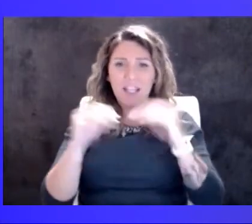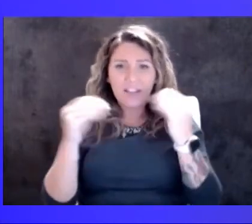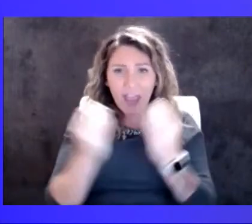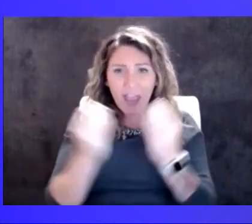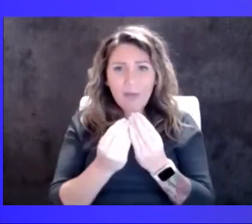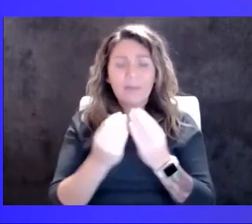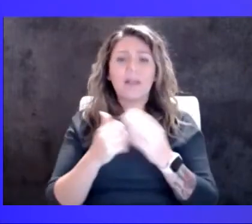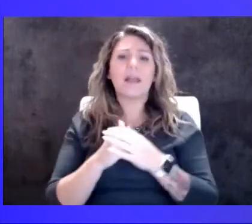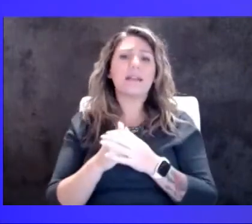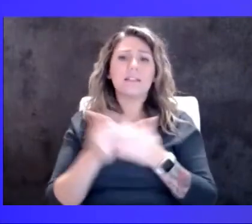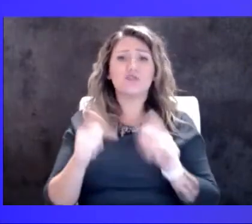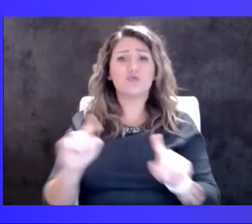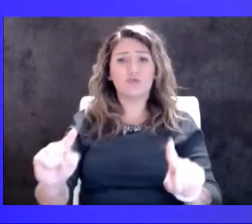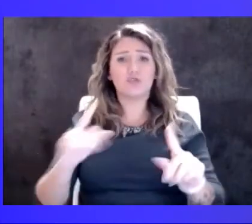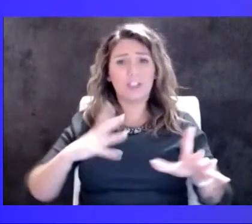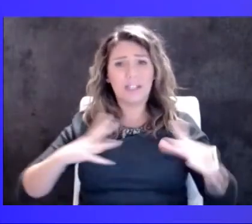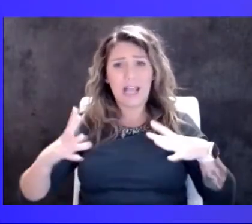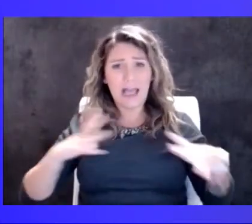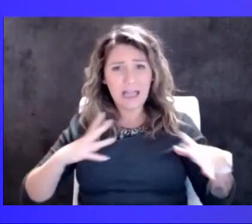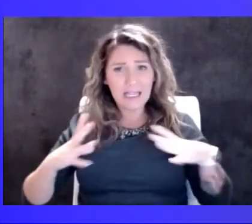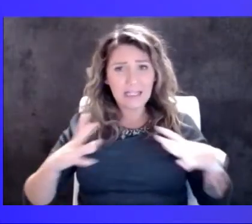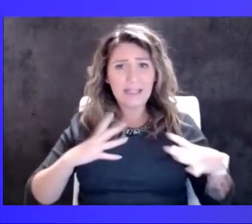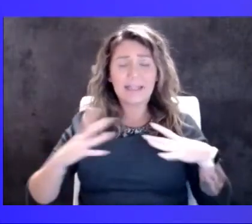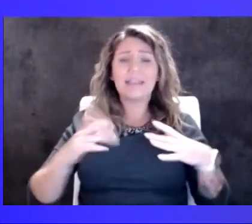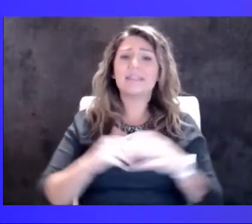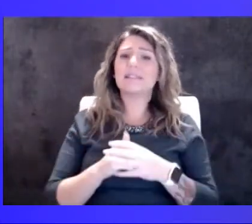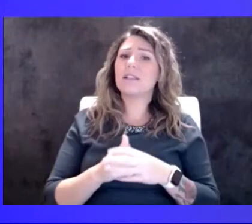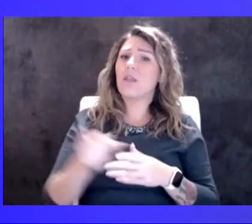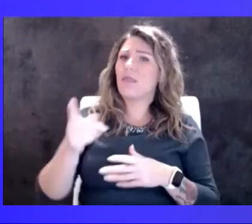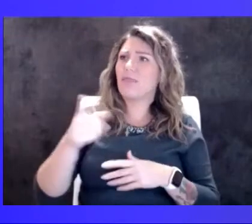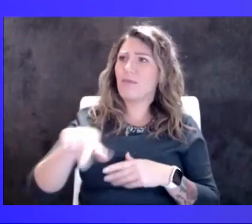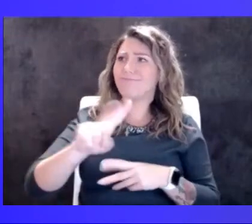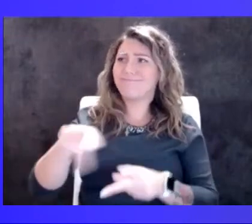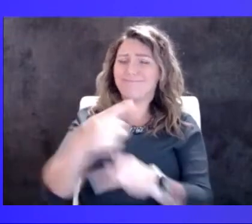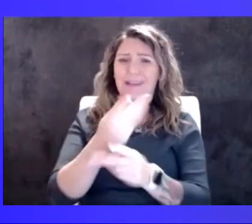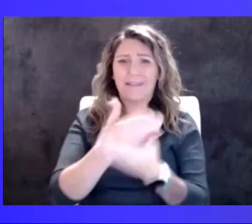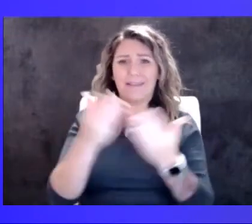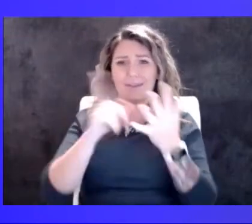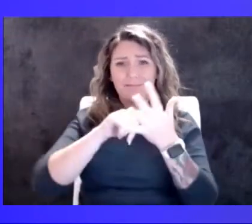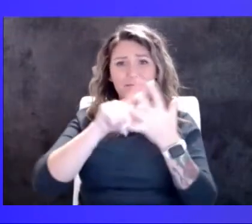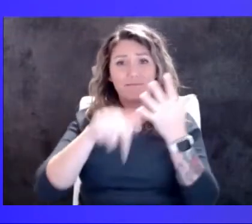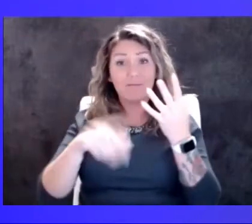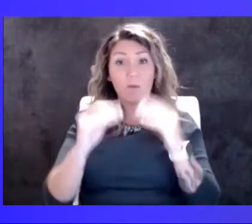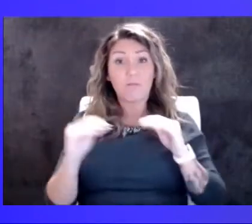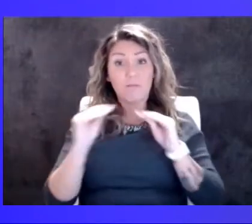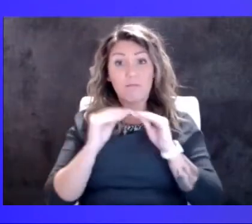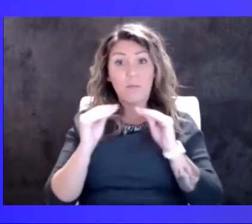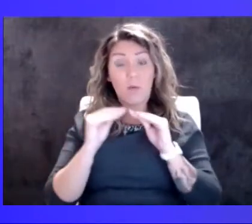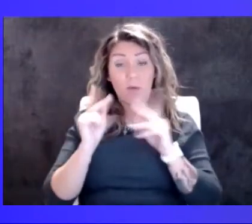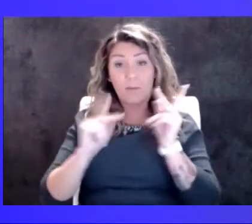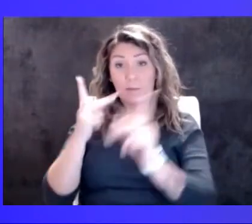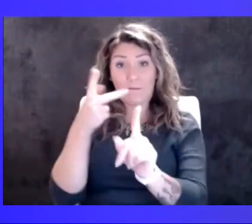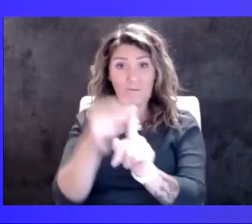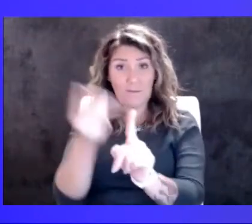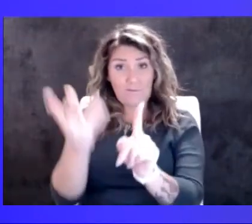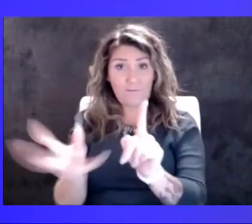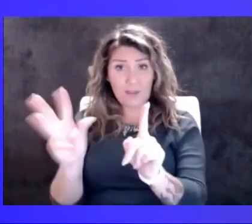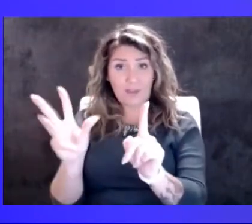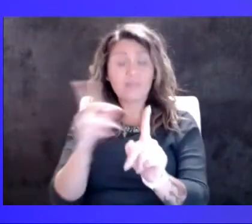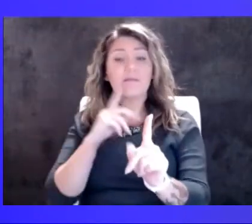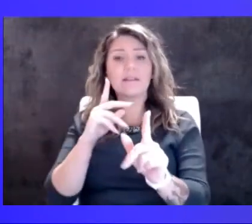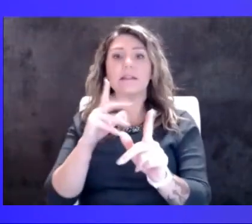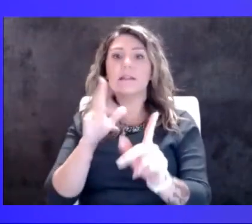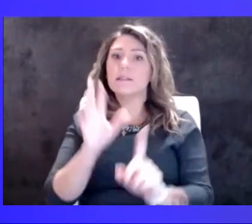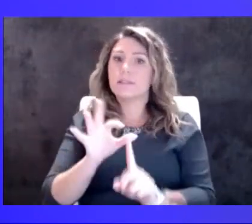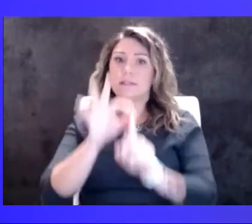the holidays. Those are the types of things that, as more and more people get vaccinated, especially children, we'll all